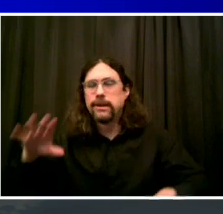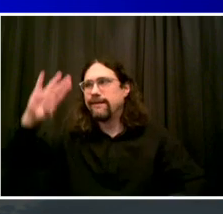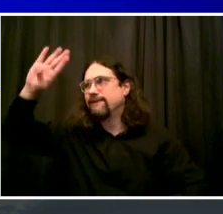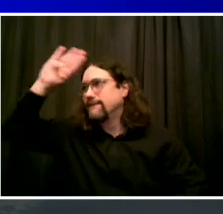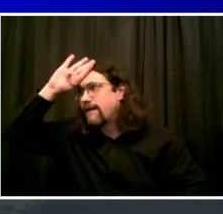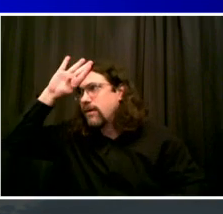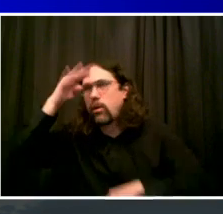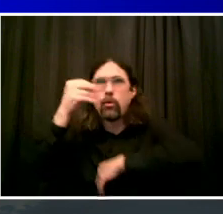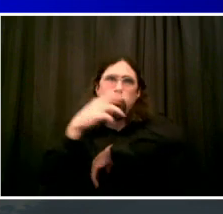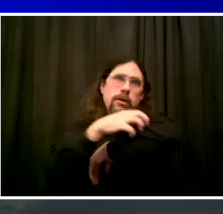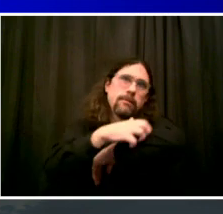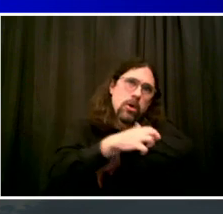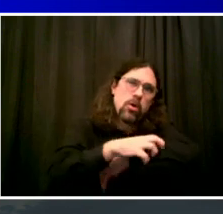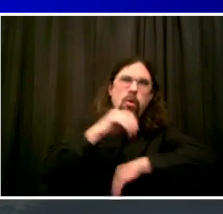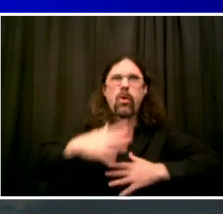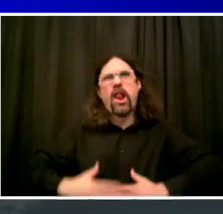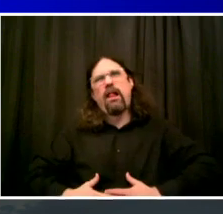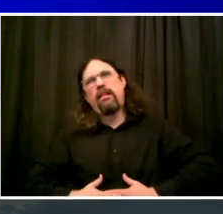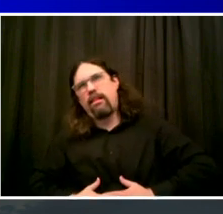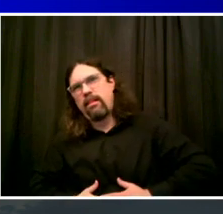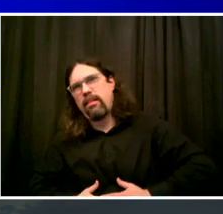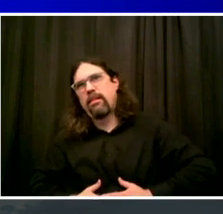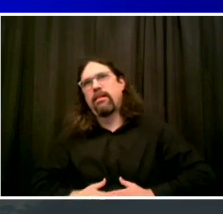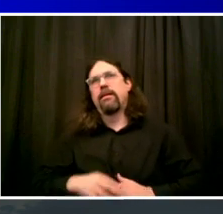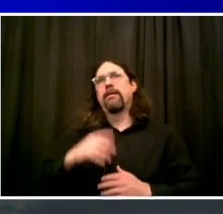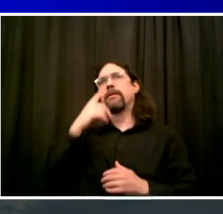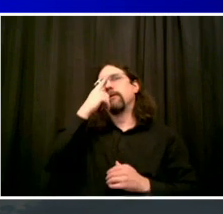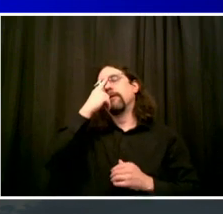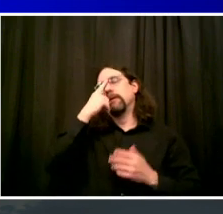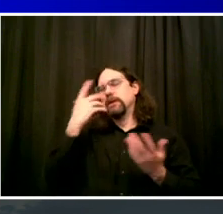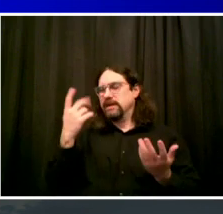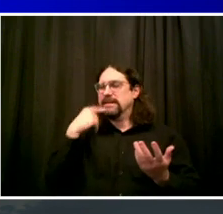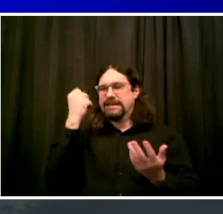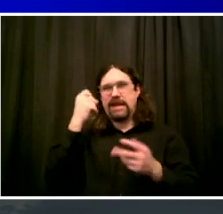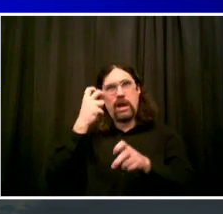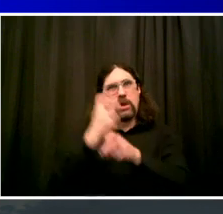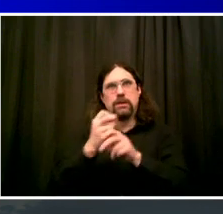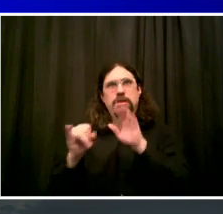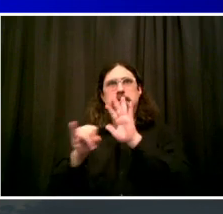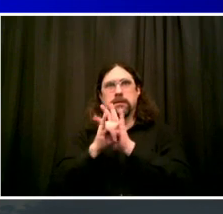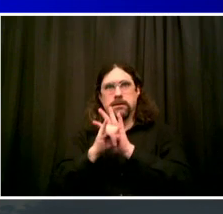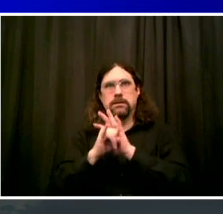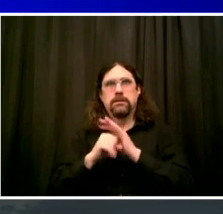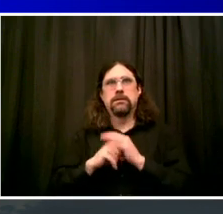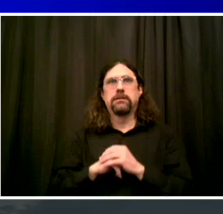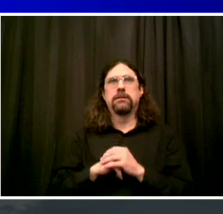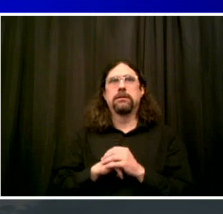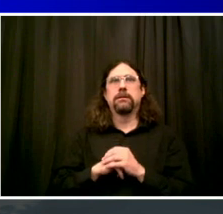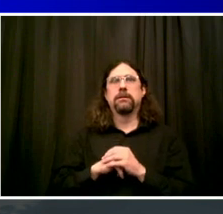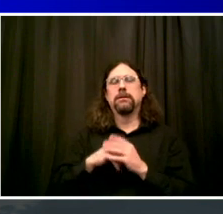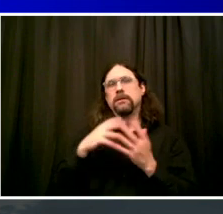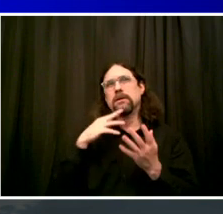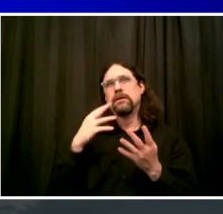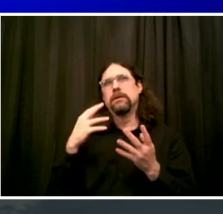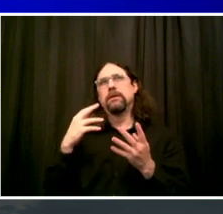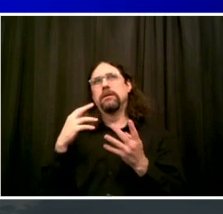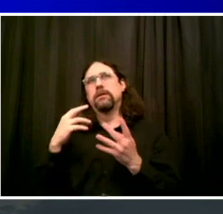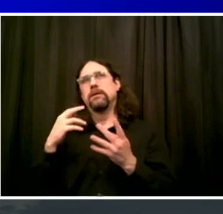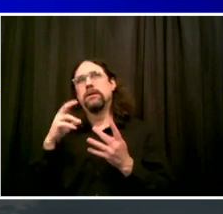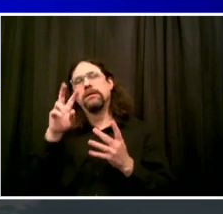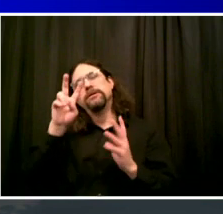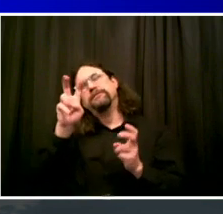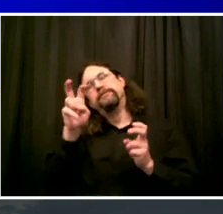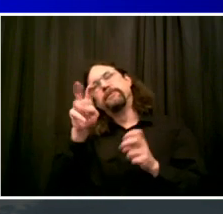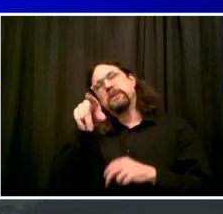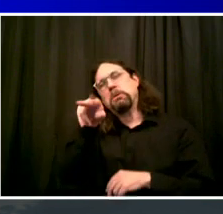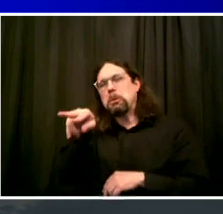symptoms, even more urgent. We want people not to hesitate here. And if you don't have a regular doctor, call 311 and you'll be